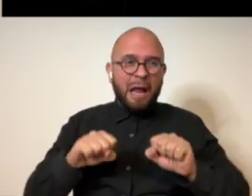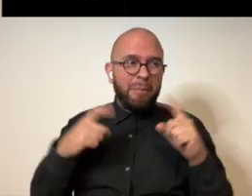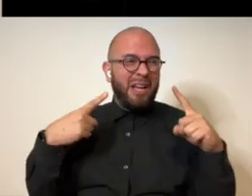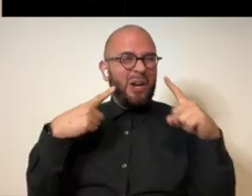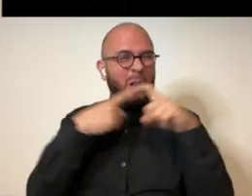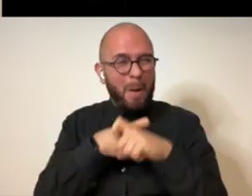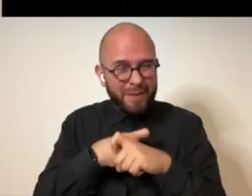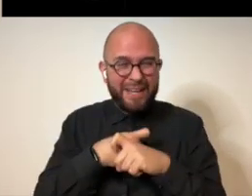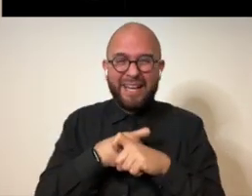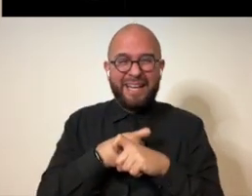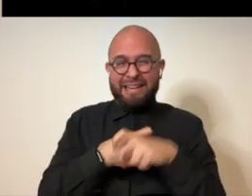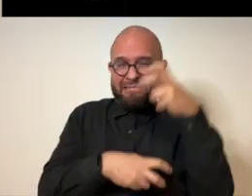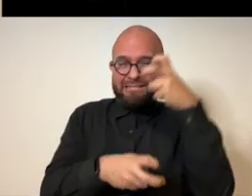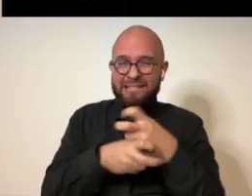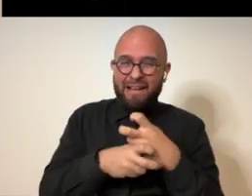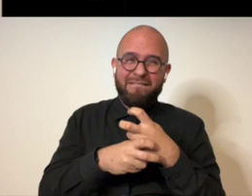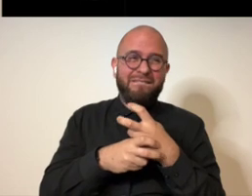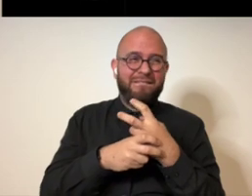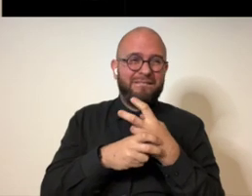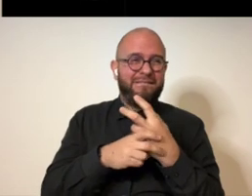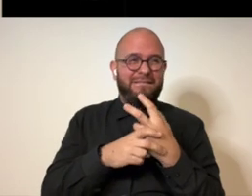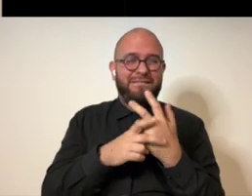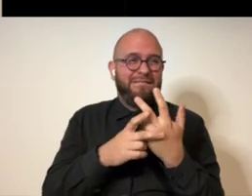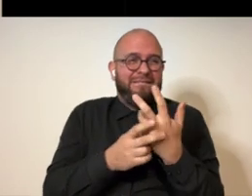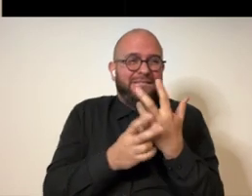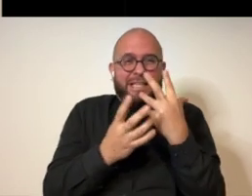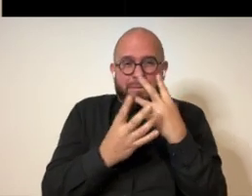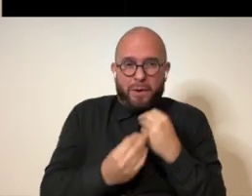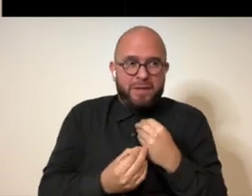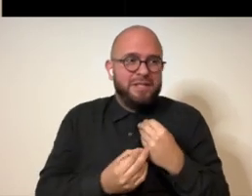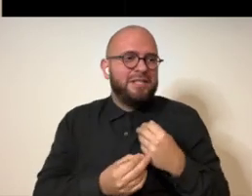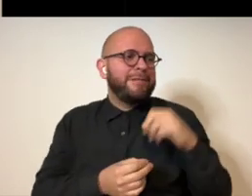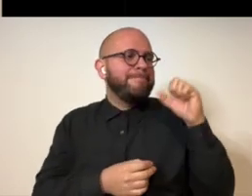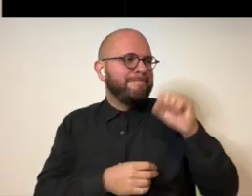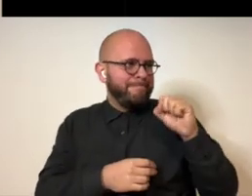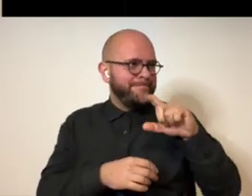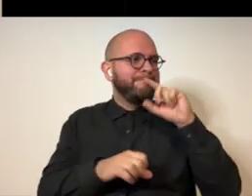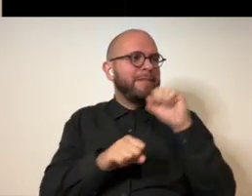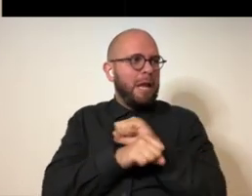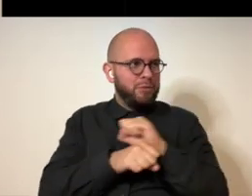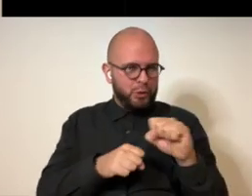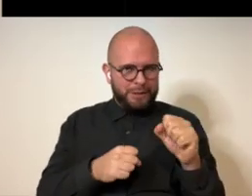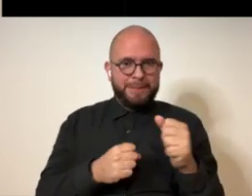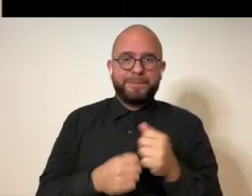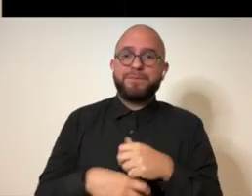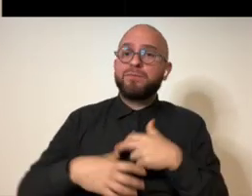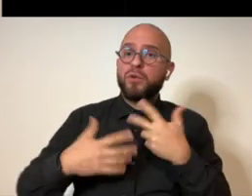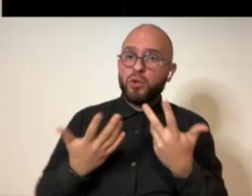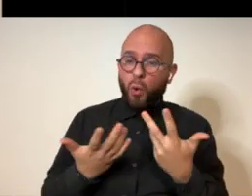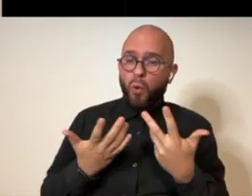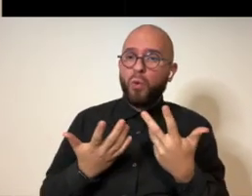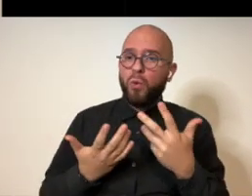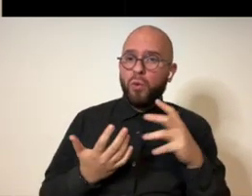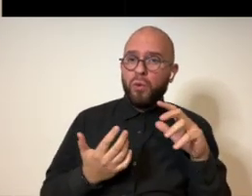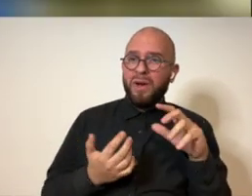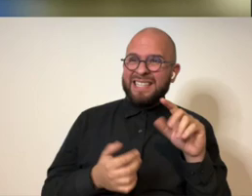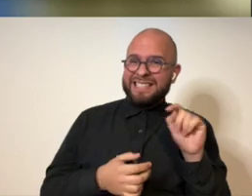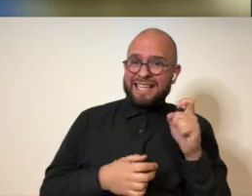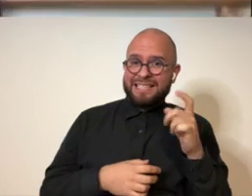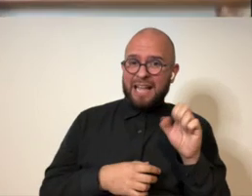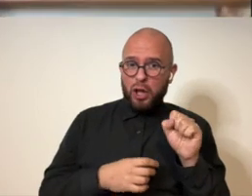these disorders can be complicated, complex experiences. Yeah,